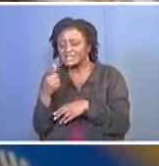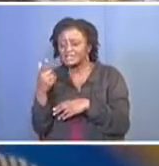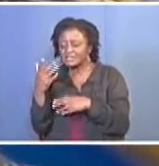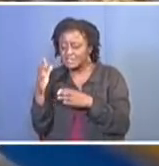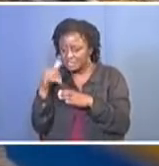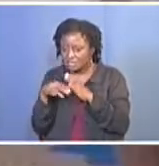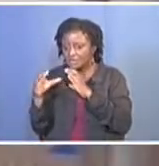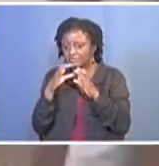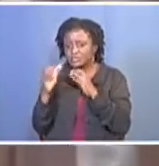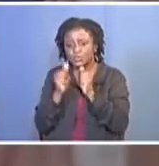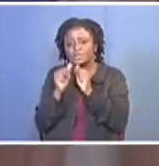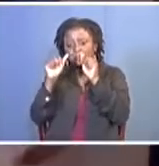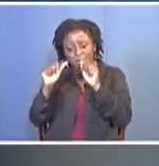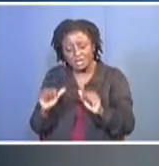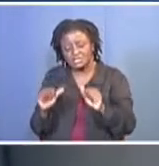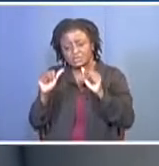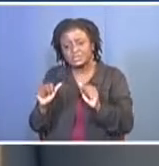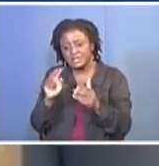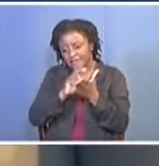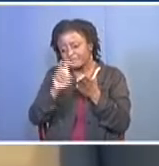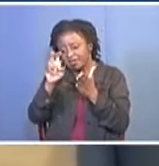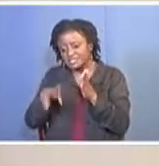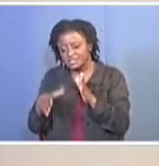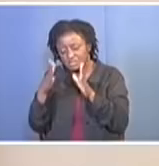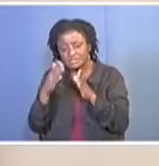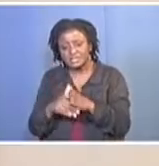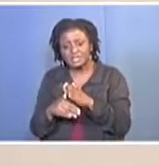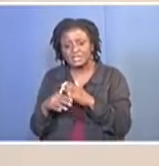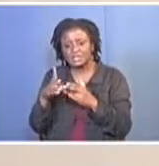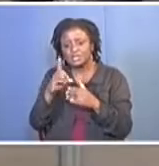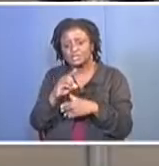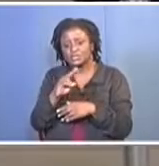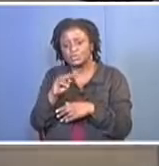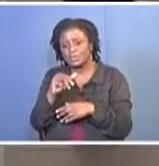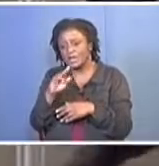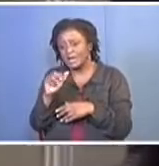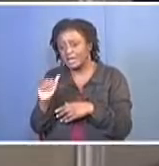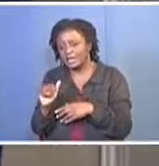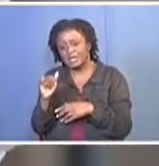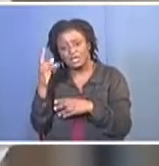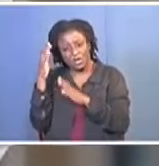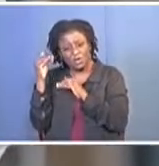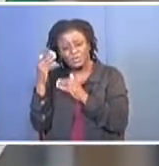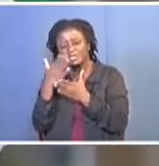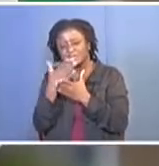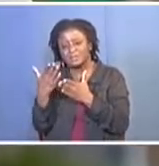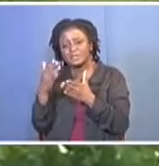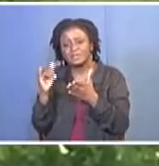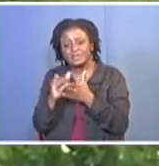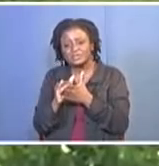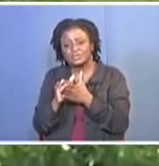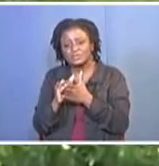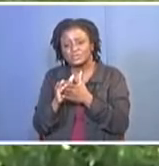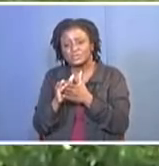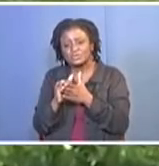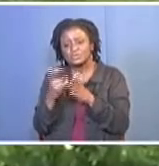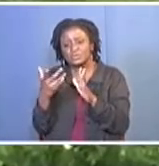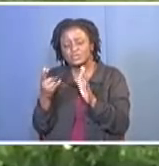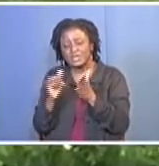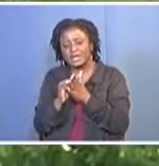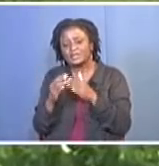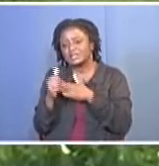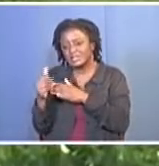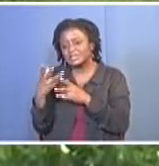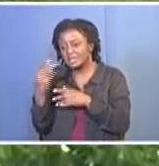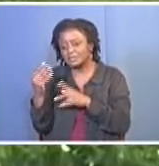with potential investors in Dubai and is hopeful that there may be something to cause them to reconnect to Grand Bahama. But he